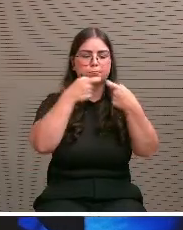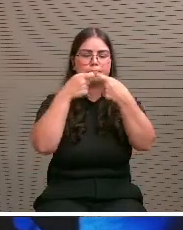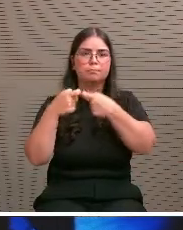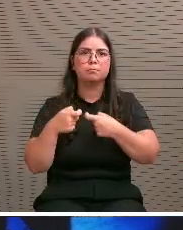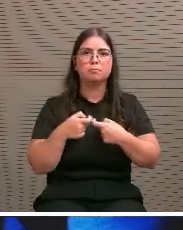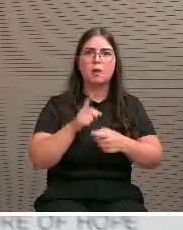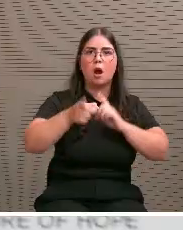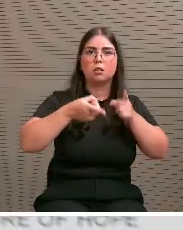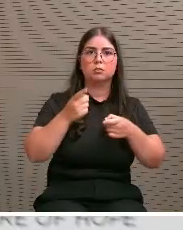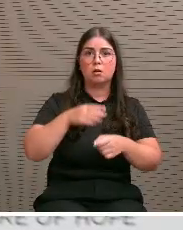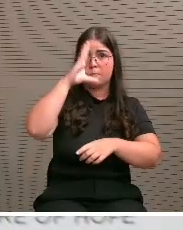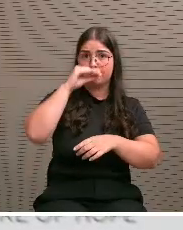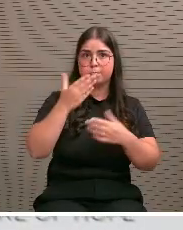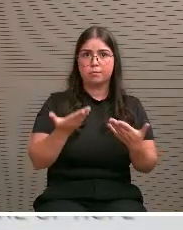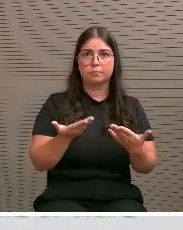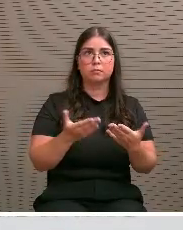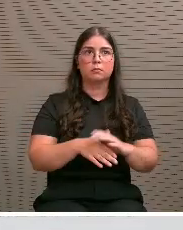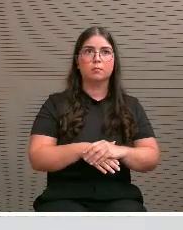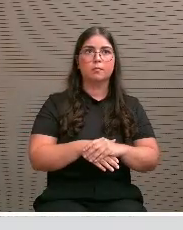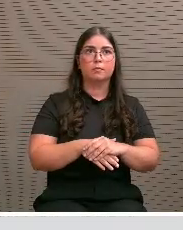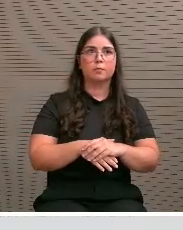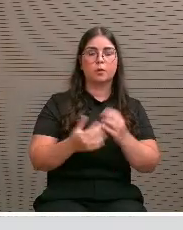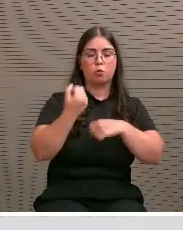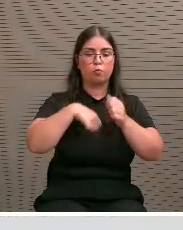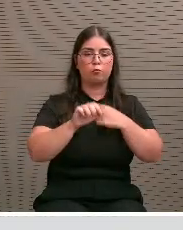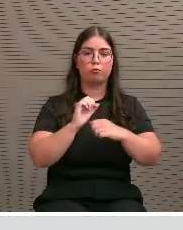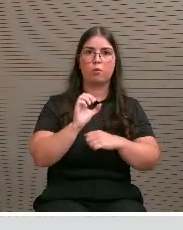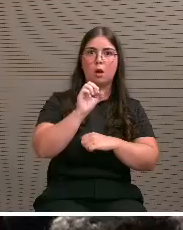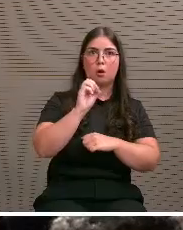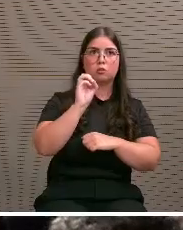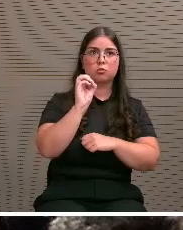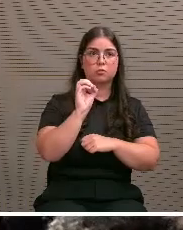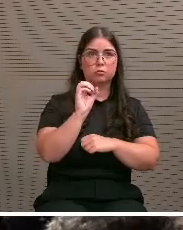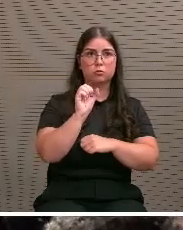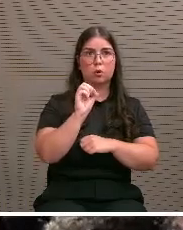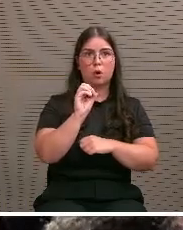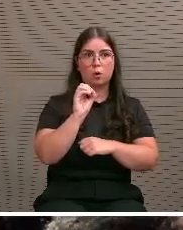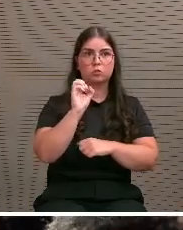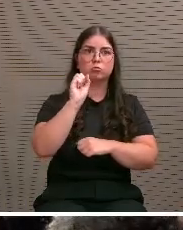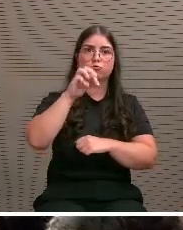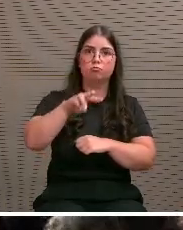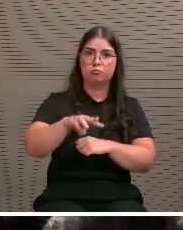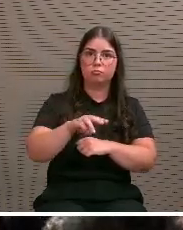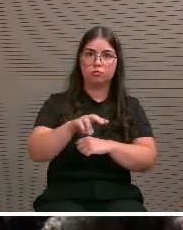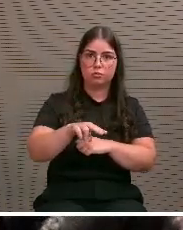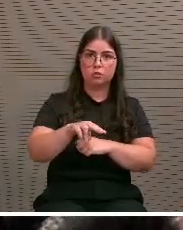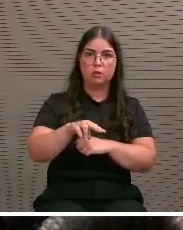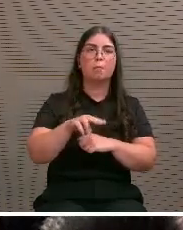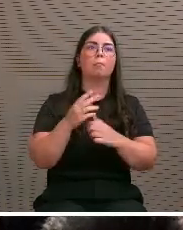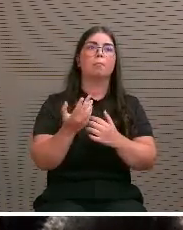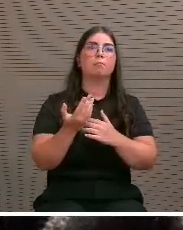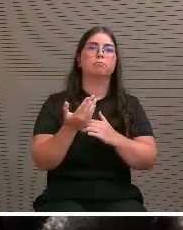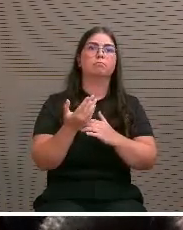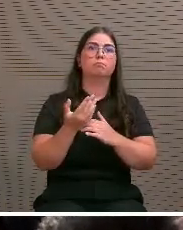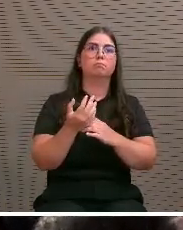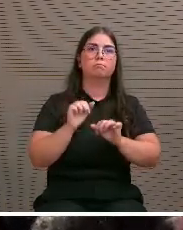In the anti-GMO movement, there is so much hypocrisy that I find it hard to believe that people do